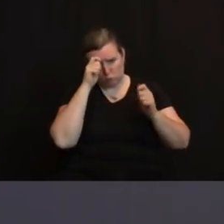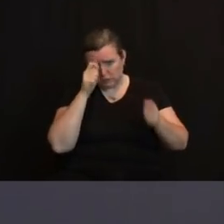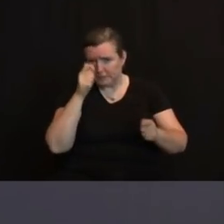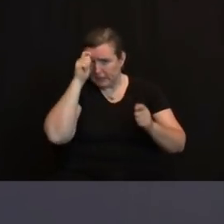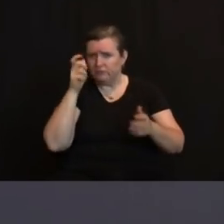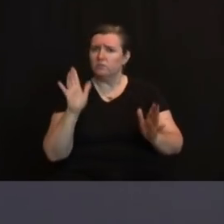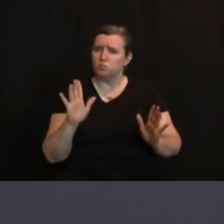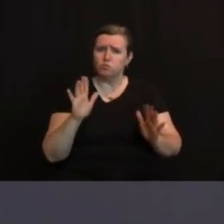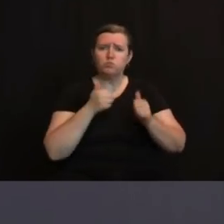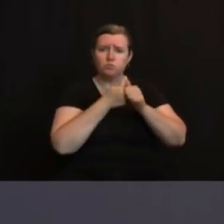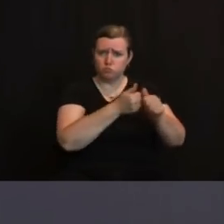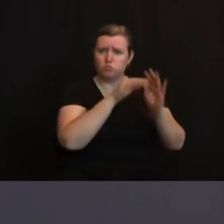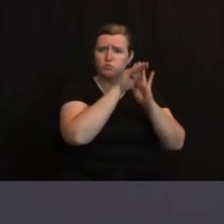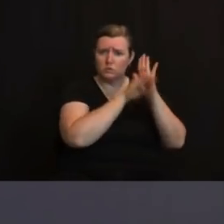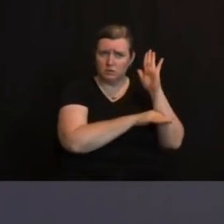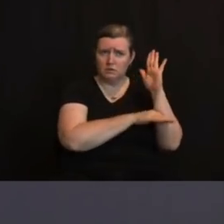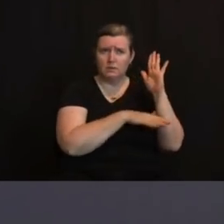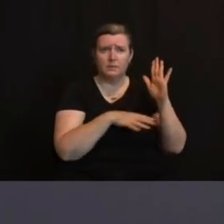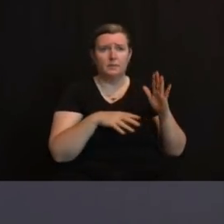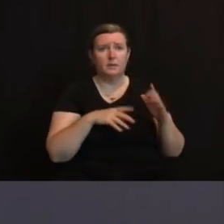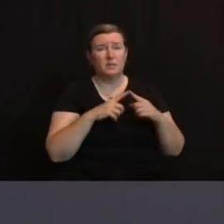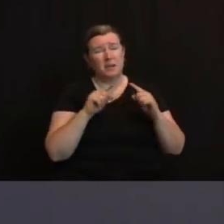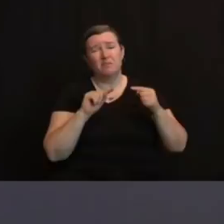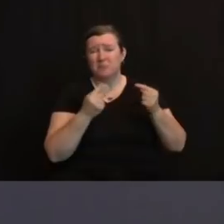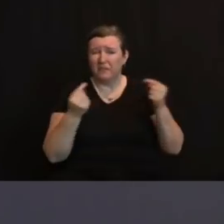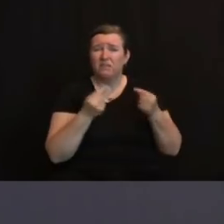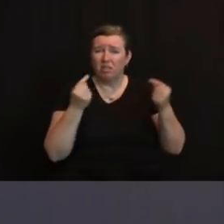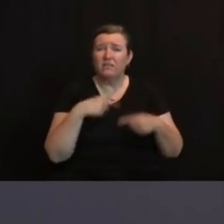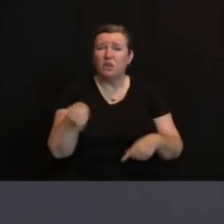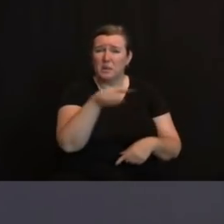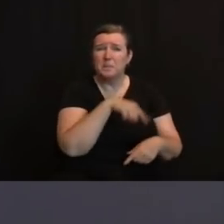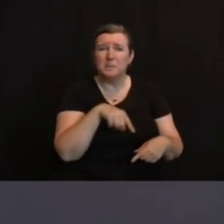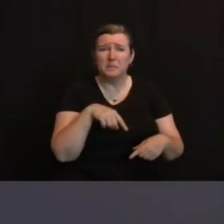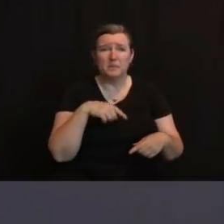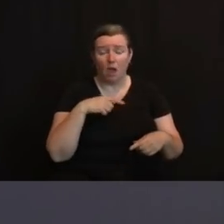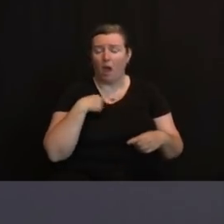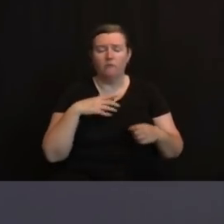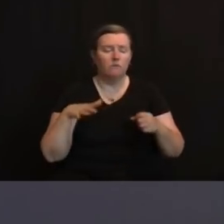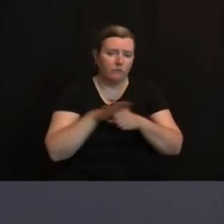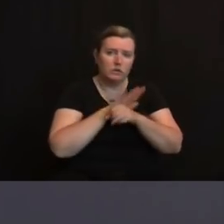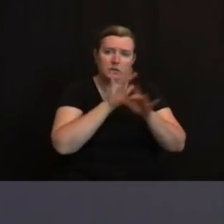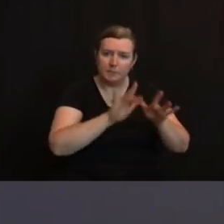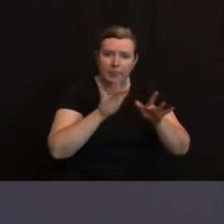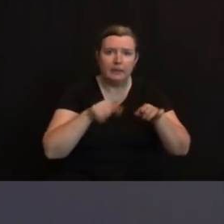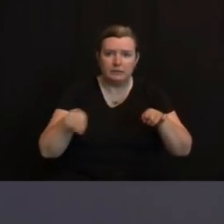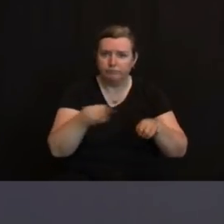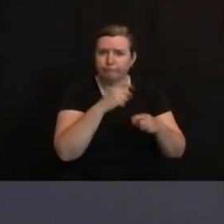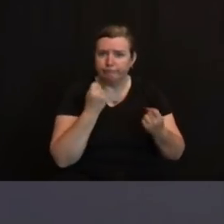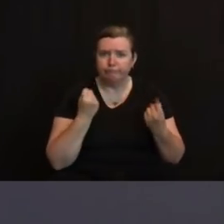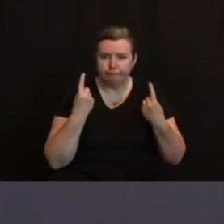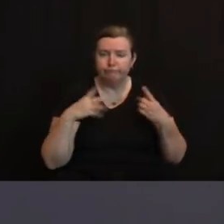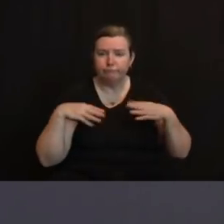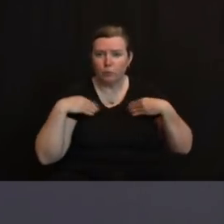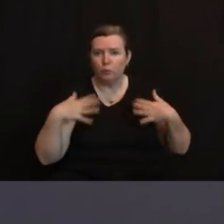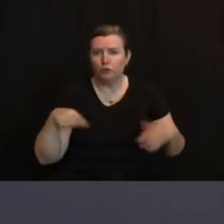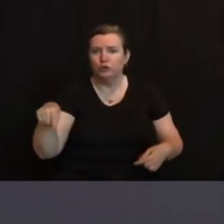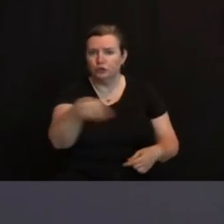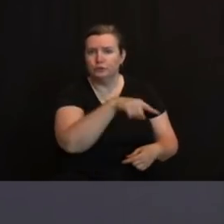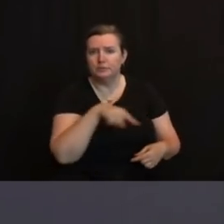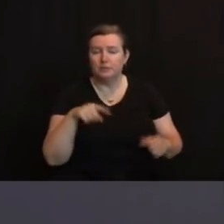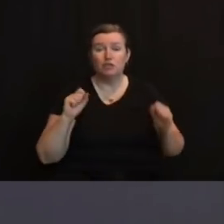It's painful as heck for them. We have nothing but sympathy for that, I promise you. Gyms are